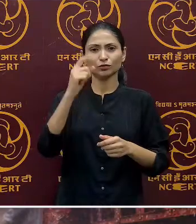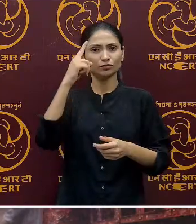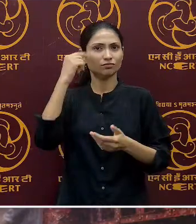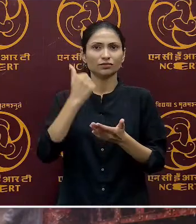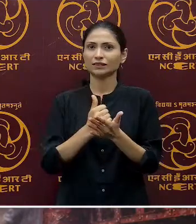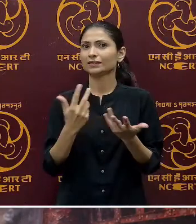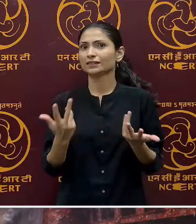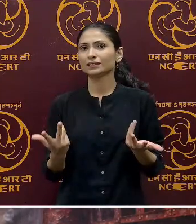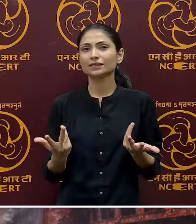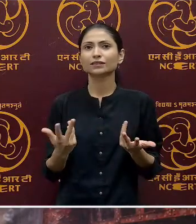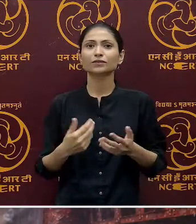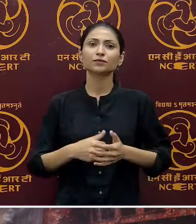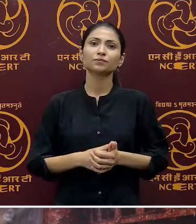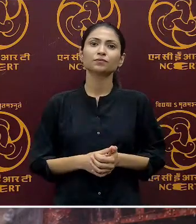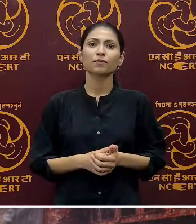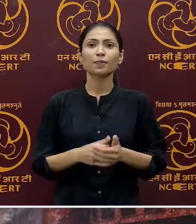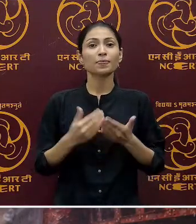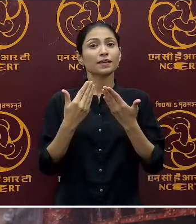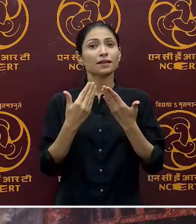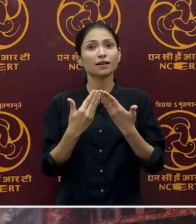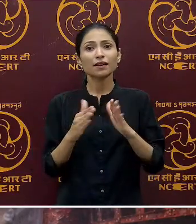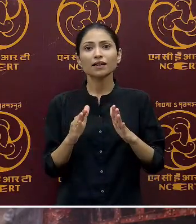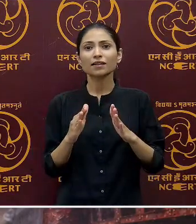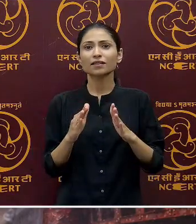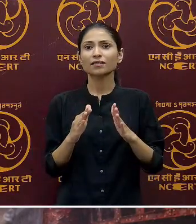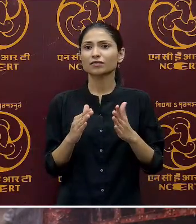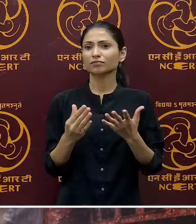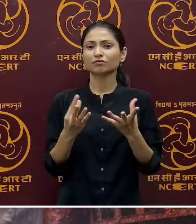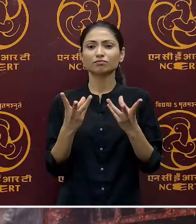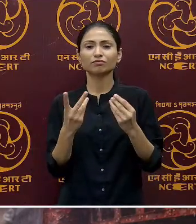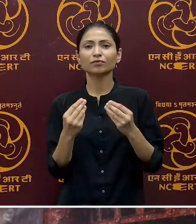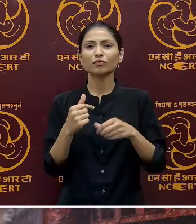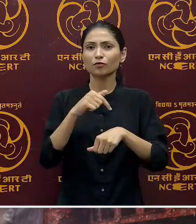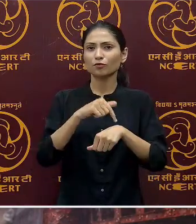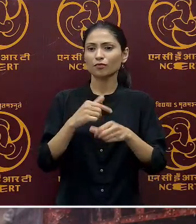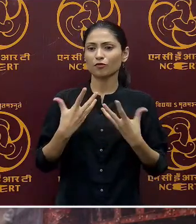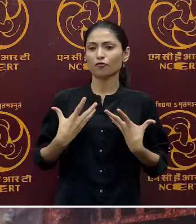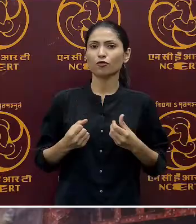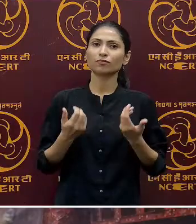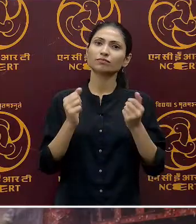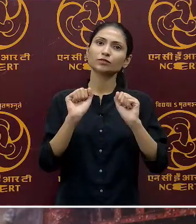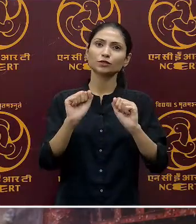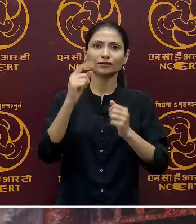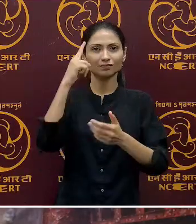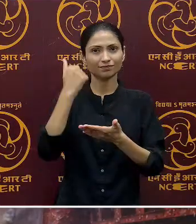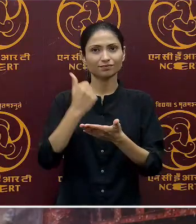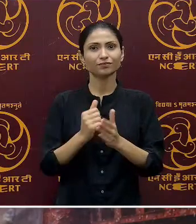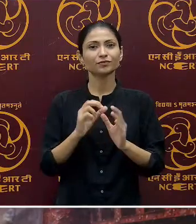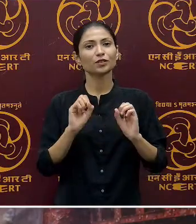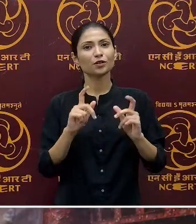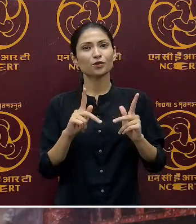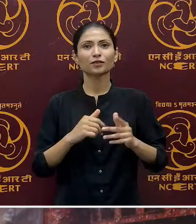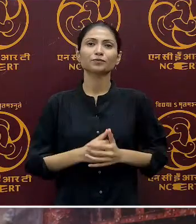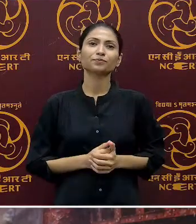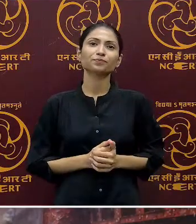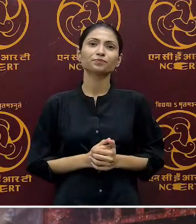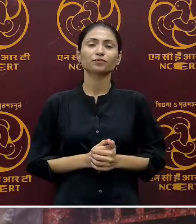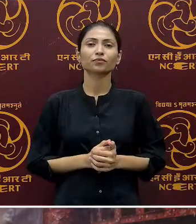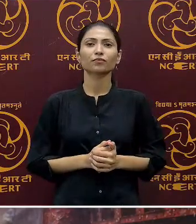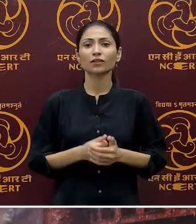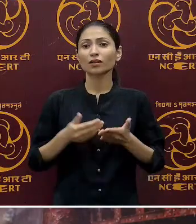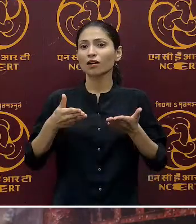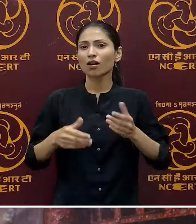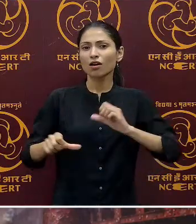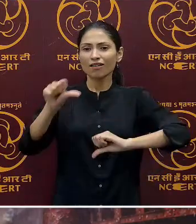you want, and any number you want. Okay, that's great. Ma'am, so this experiment we have done in